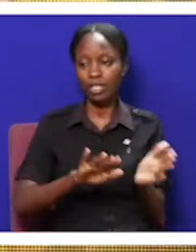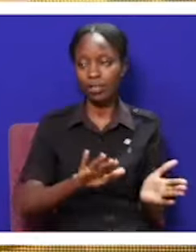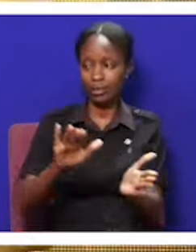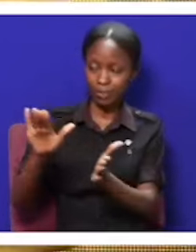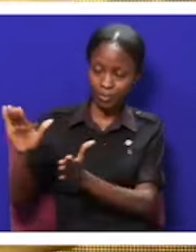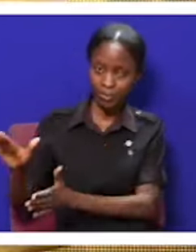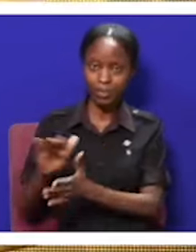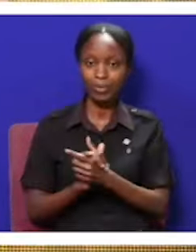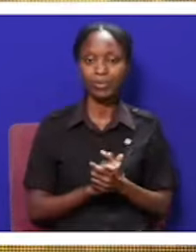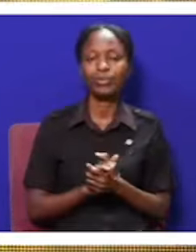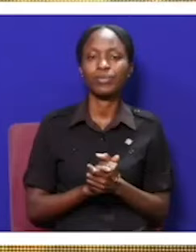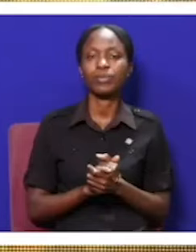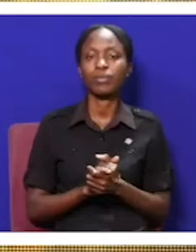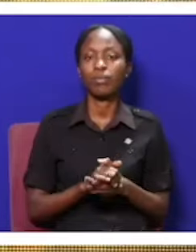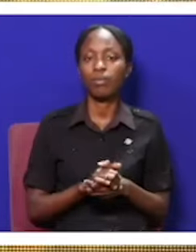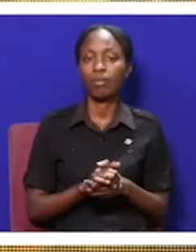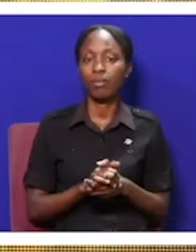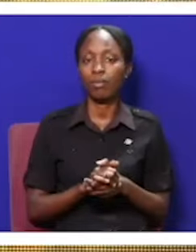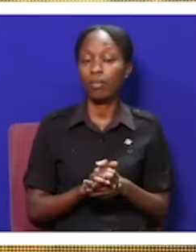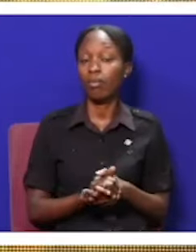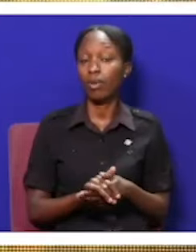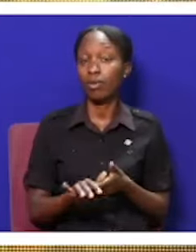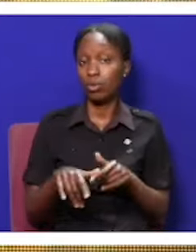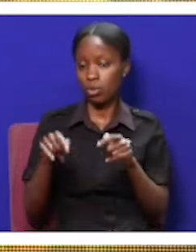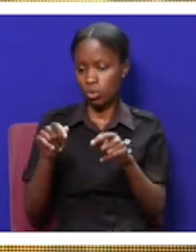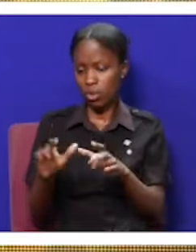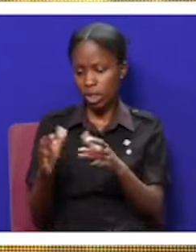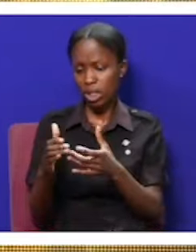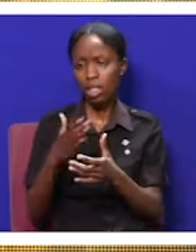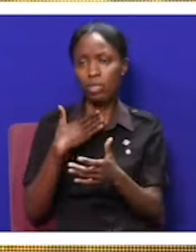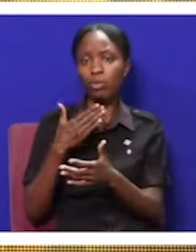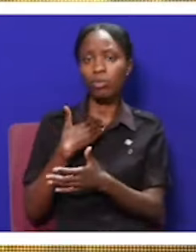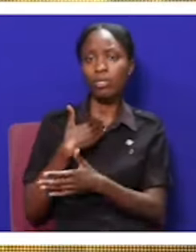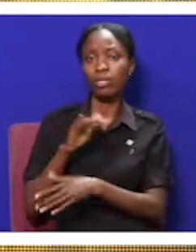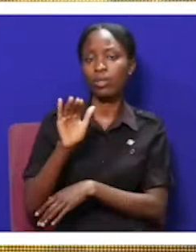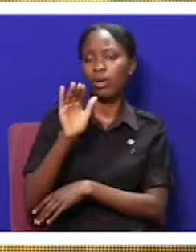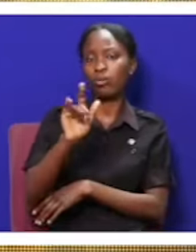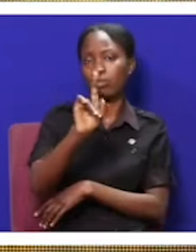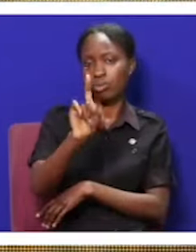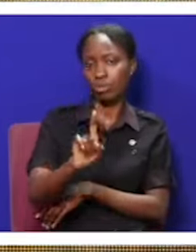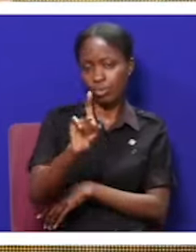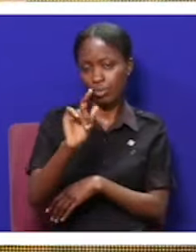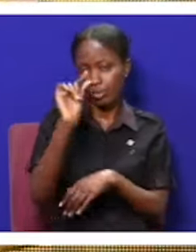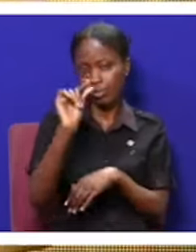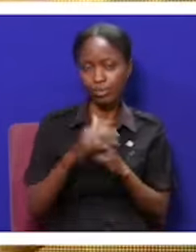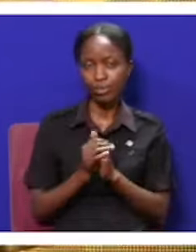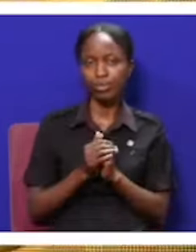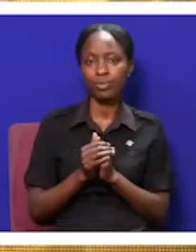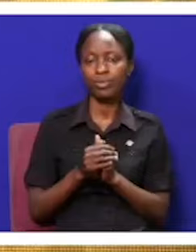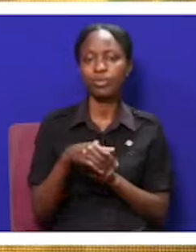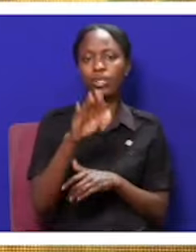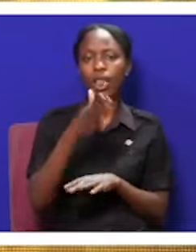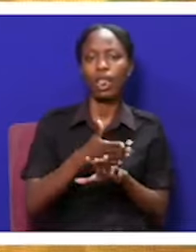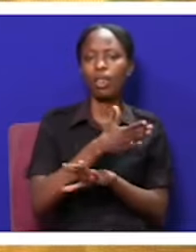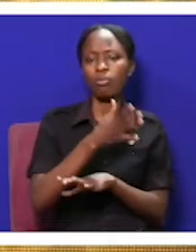So, as we come to today's lesson, I want to ask you a few questions. Have you ever